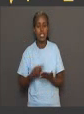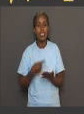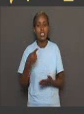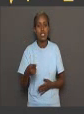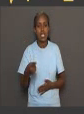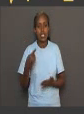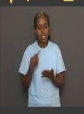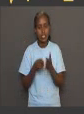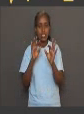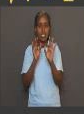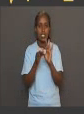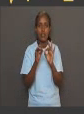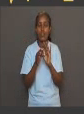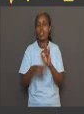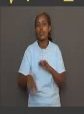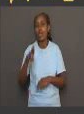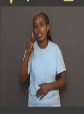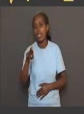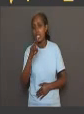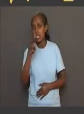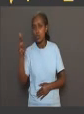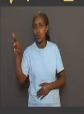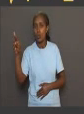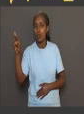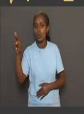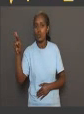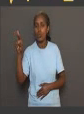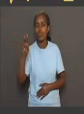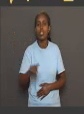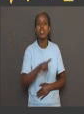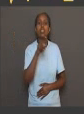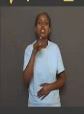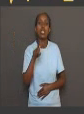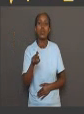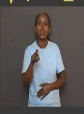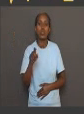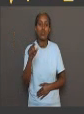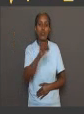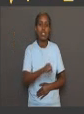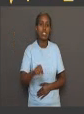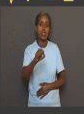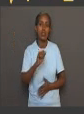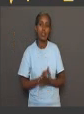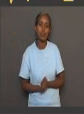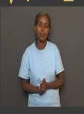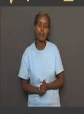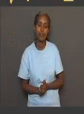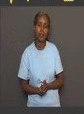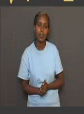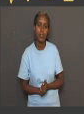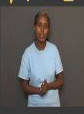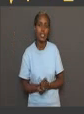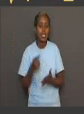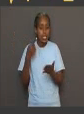is defined by the square root of the equation of the sphere. In